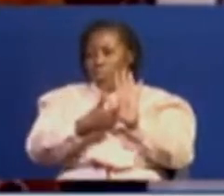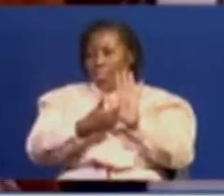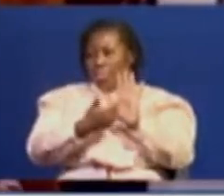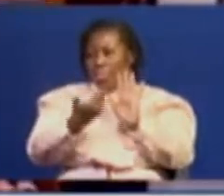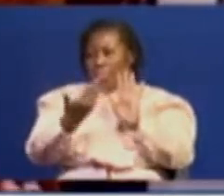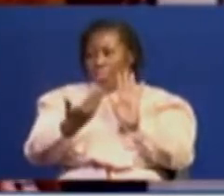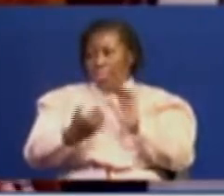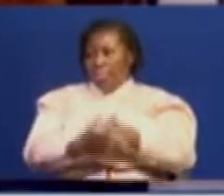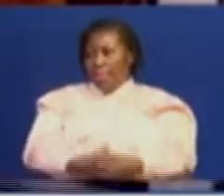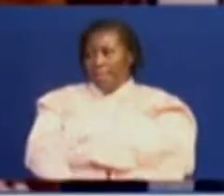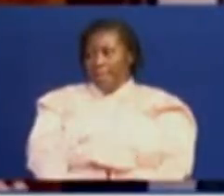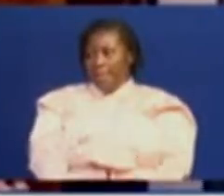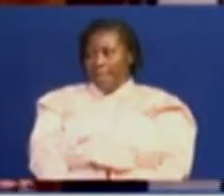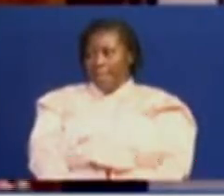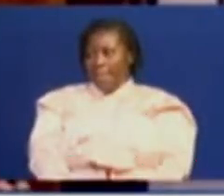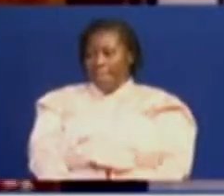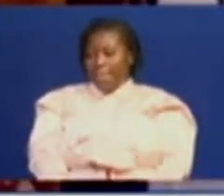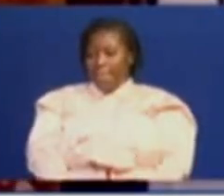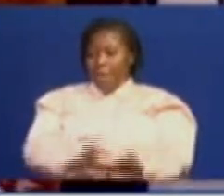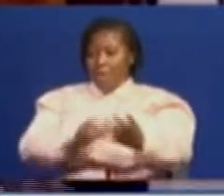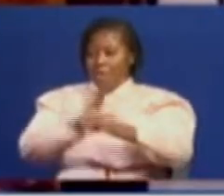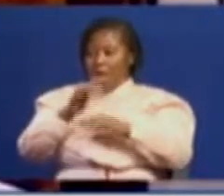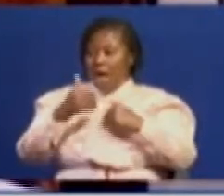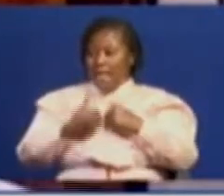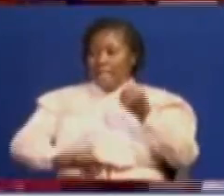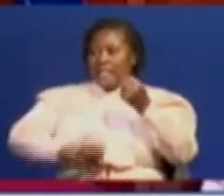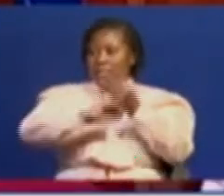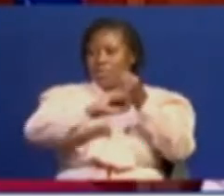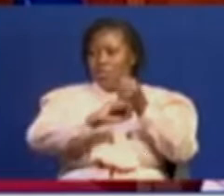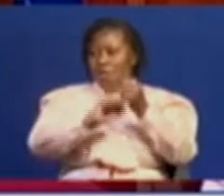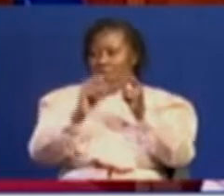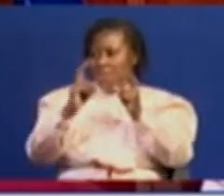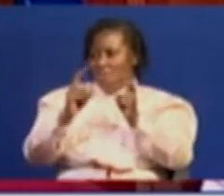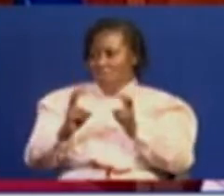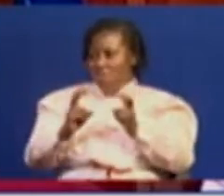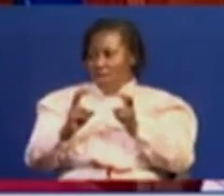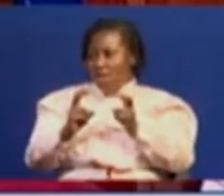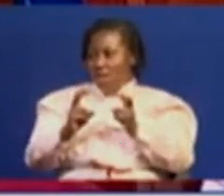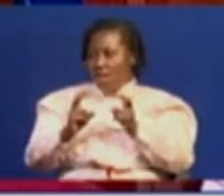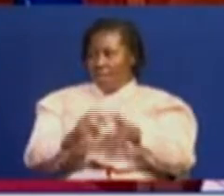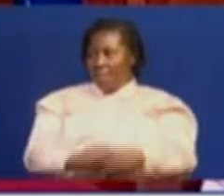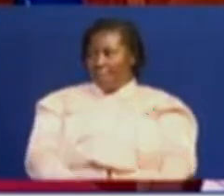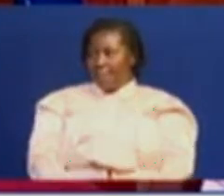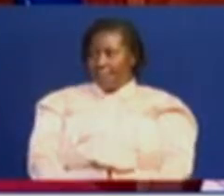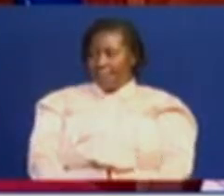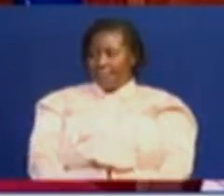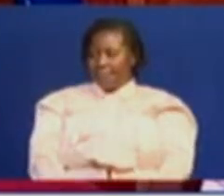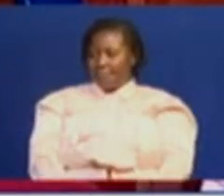Our videos in support of the motion.